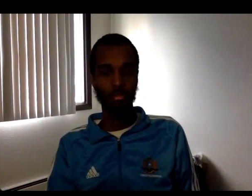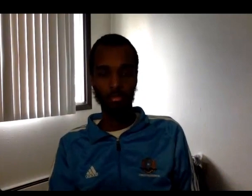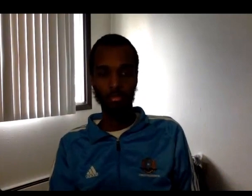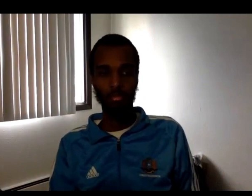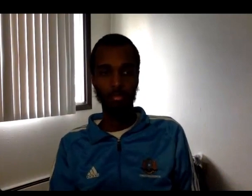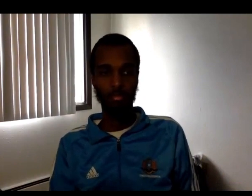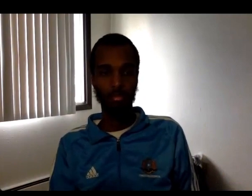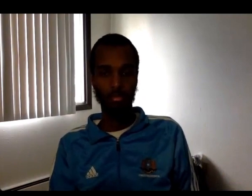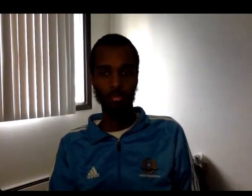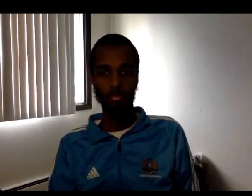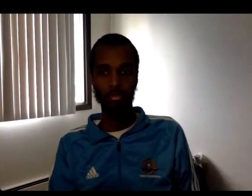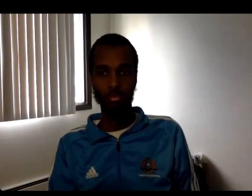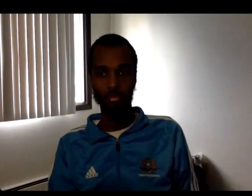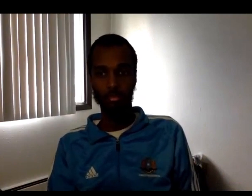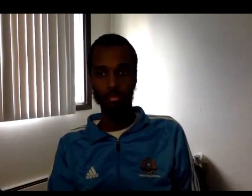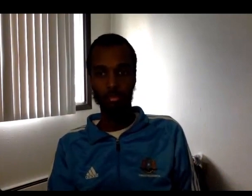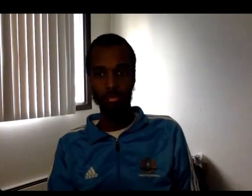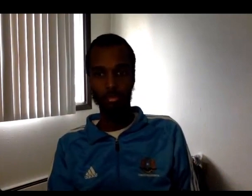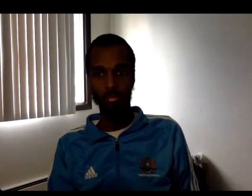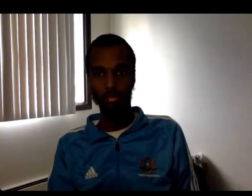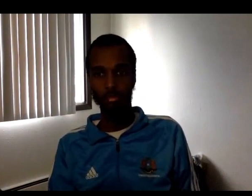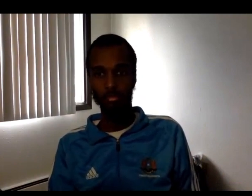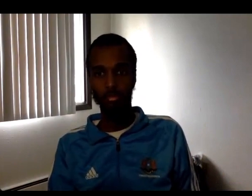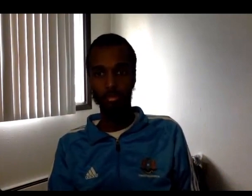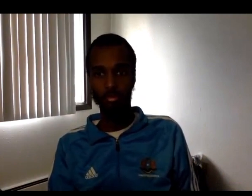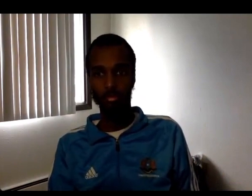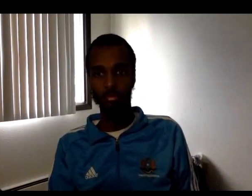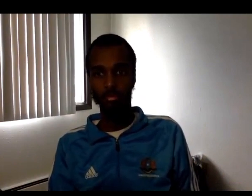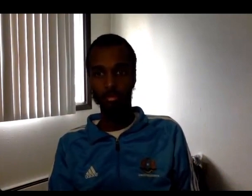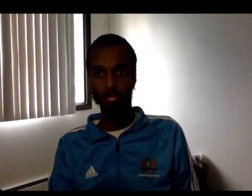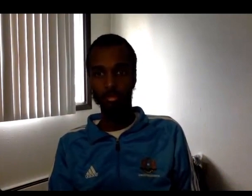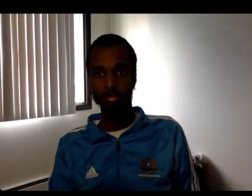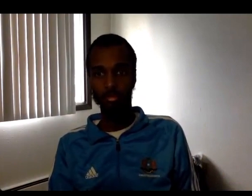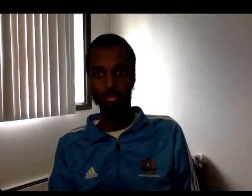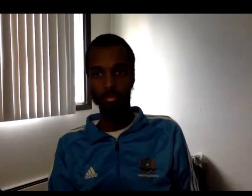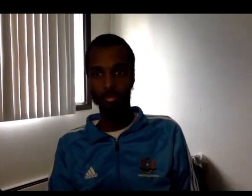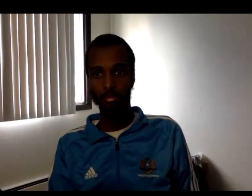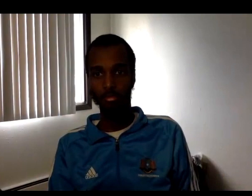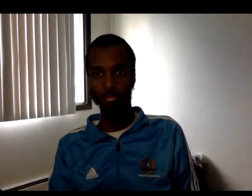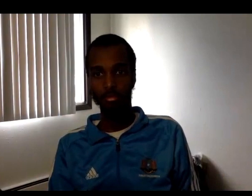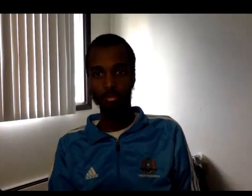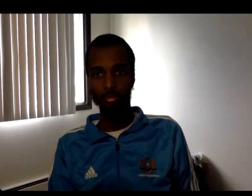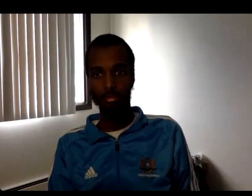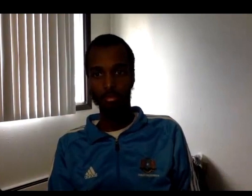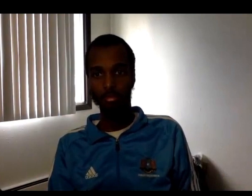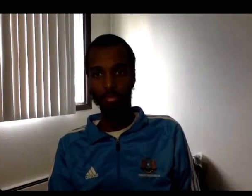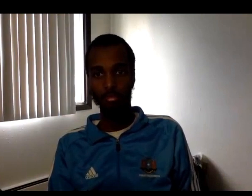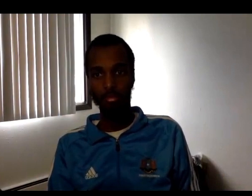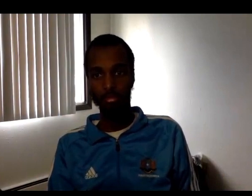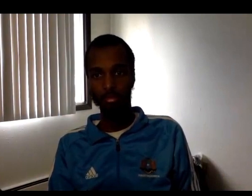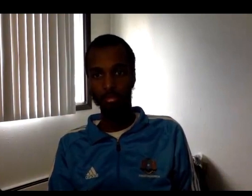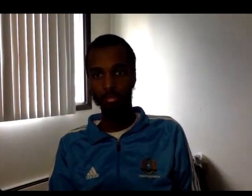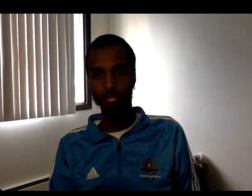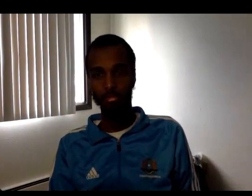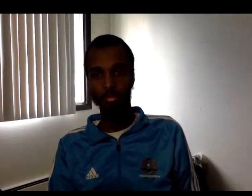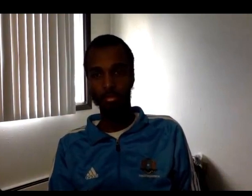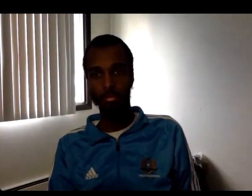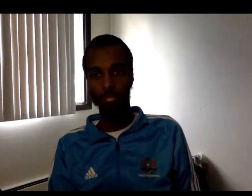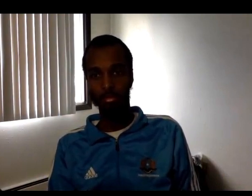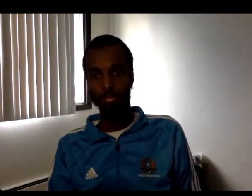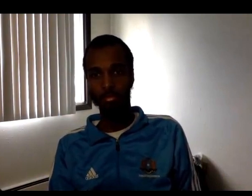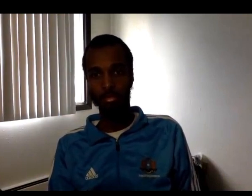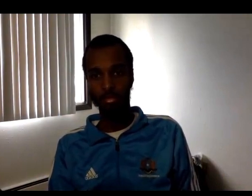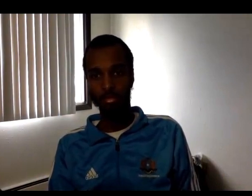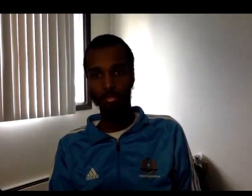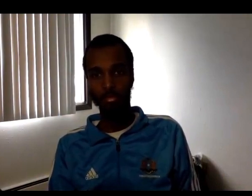problem. So excellent question, Suleiman. And this brings up two issues. Number one is if